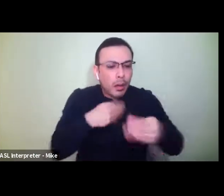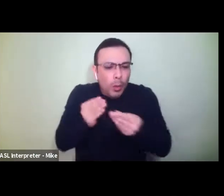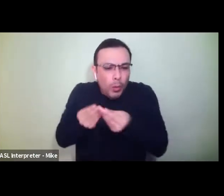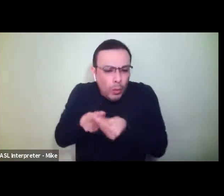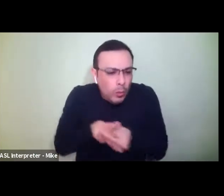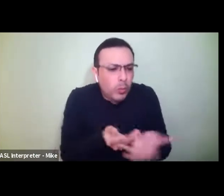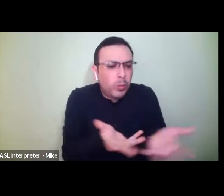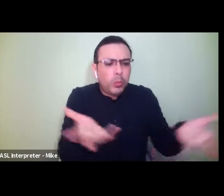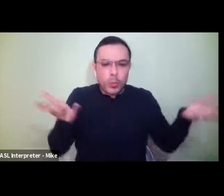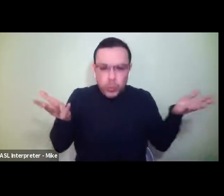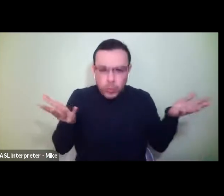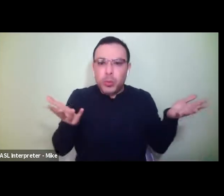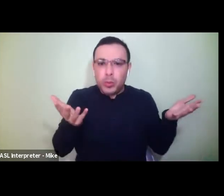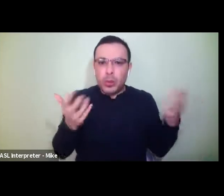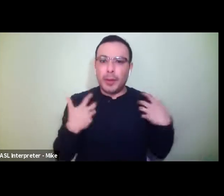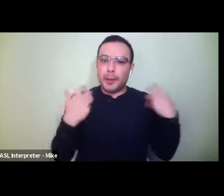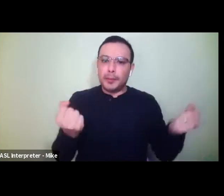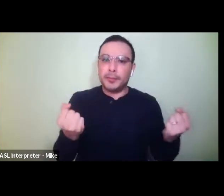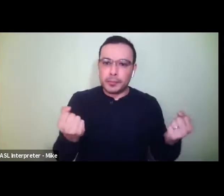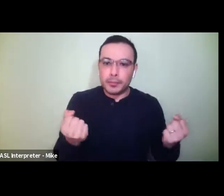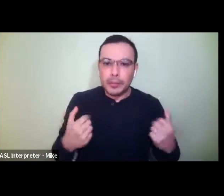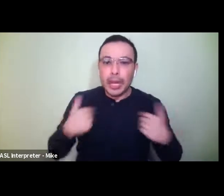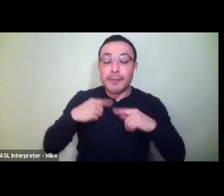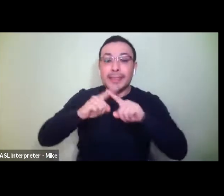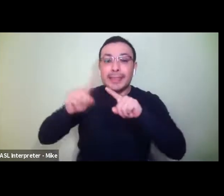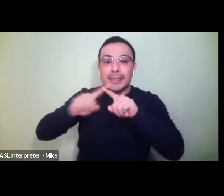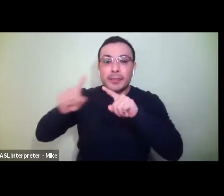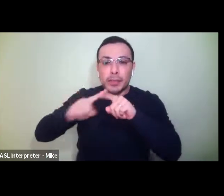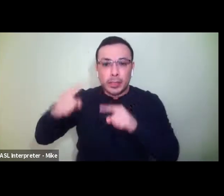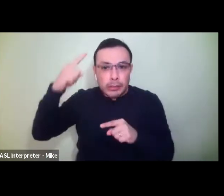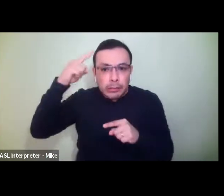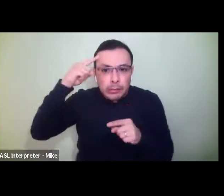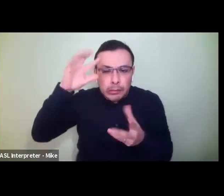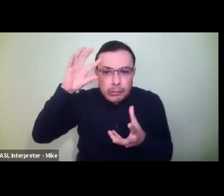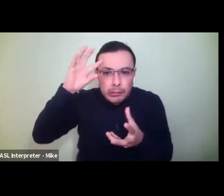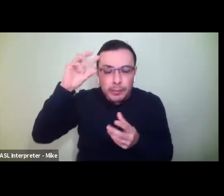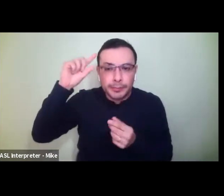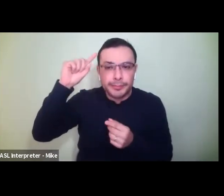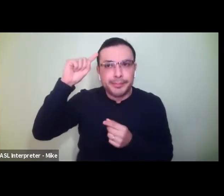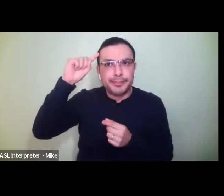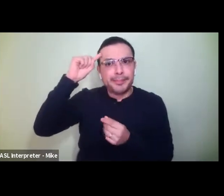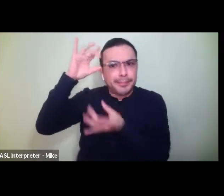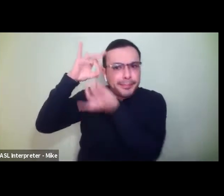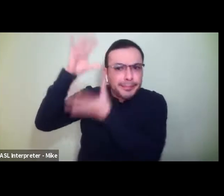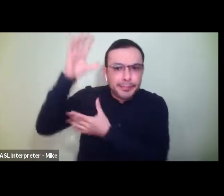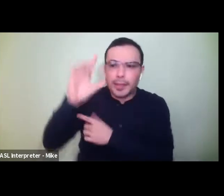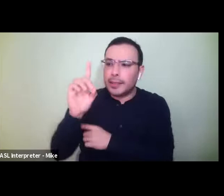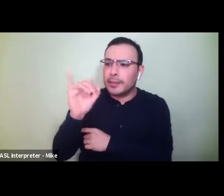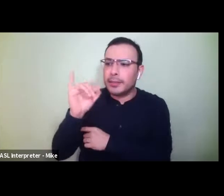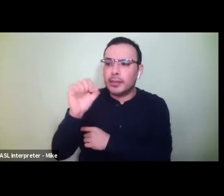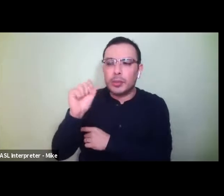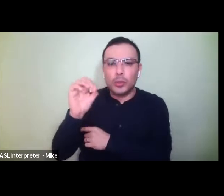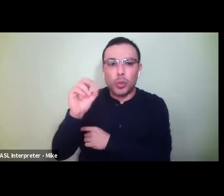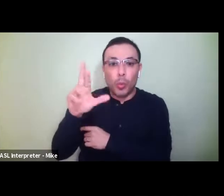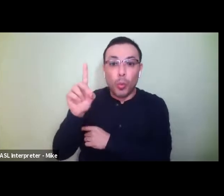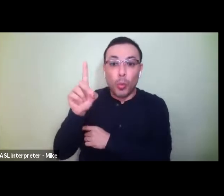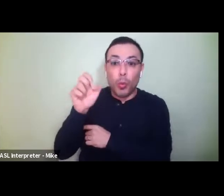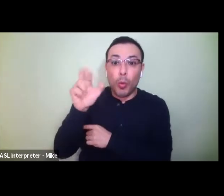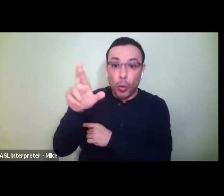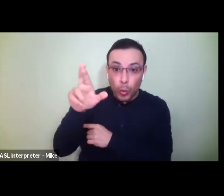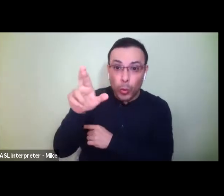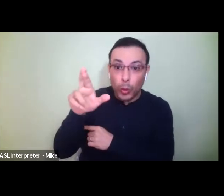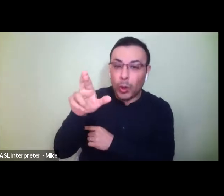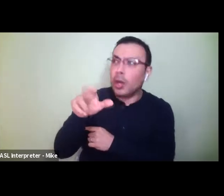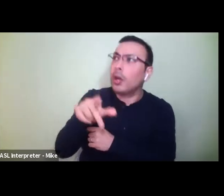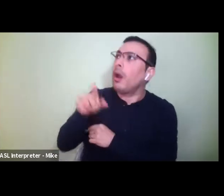disorders, delusional disorders among those in power are considered normal, even admired,